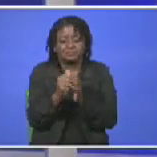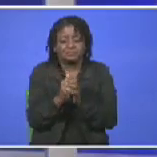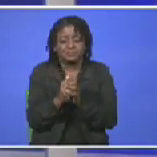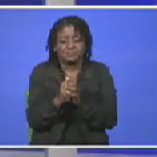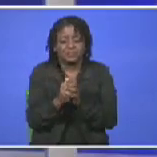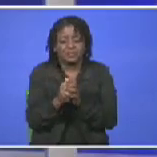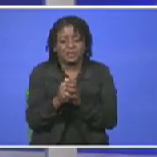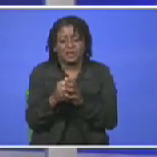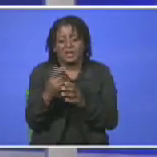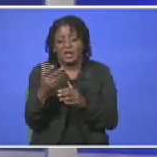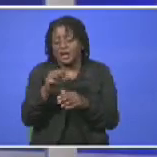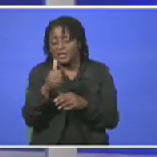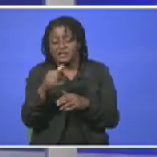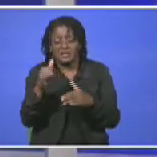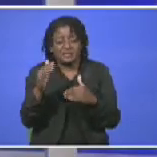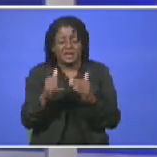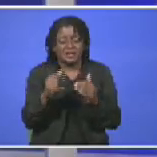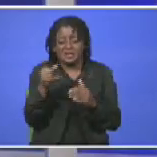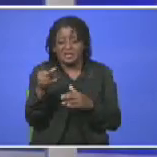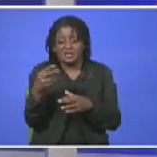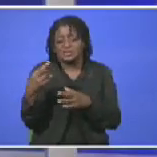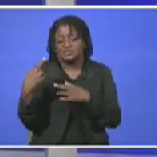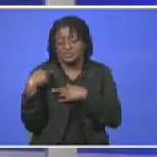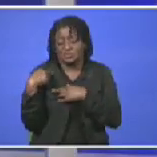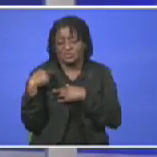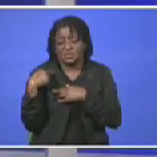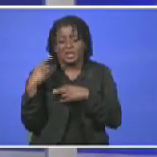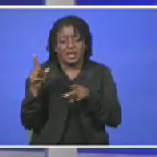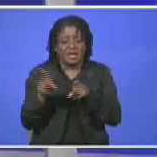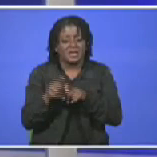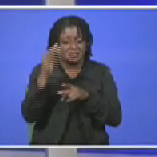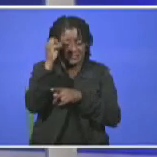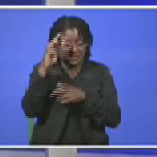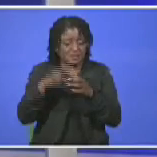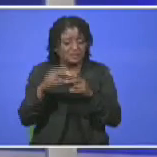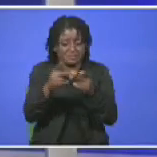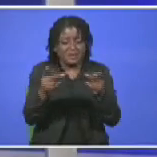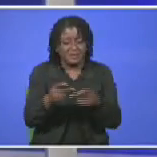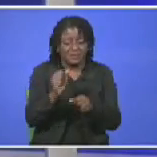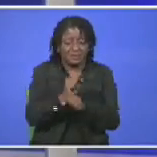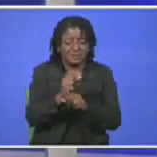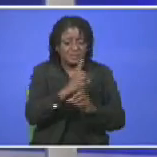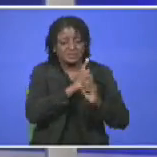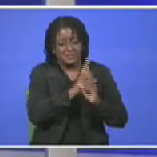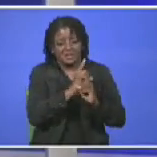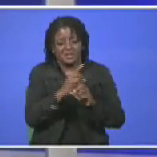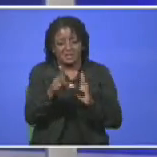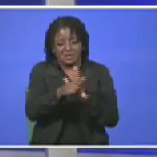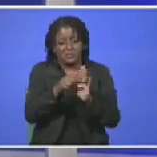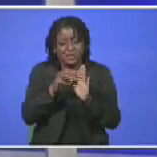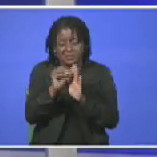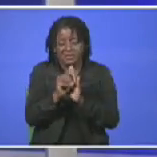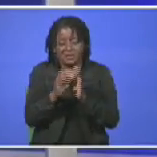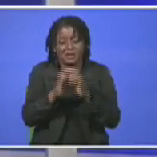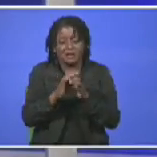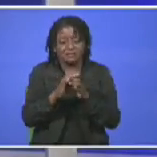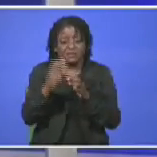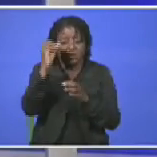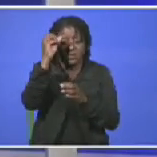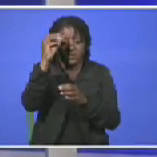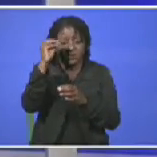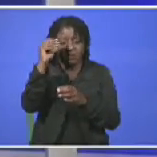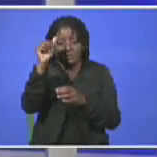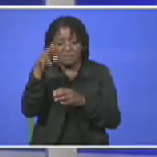law permits him to appoint the contractor's registrar. He also defended the appointment of Omar Archer as contractor's